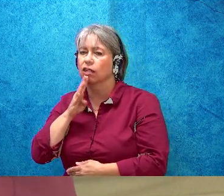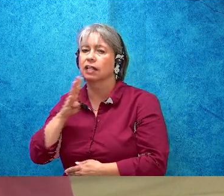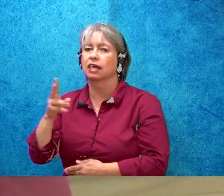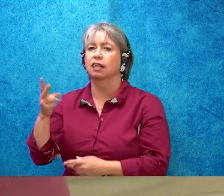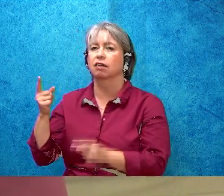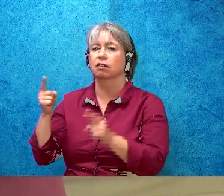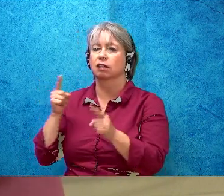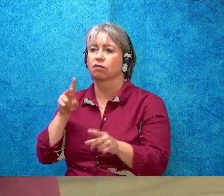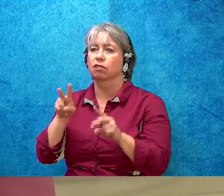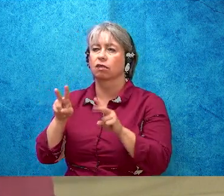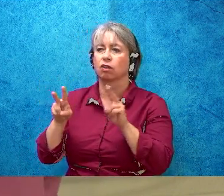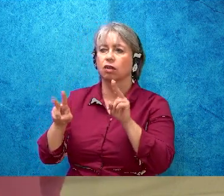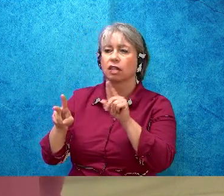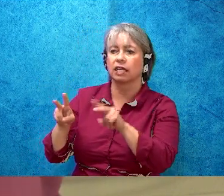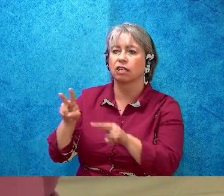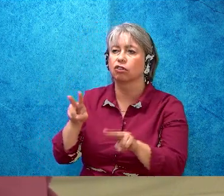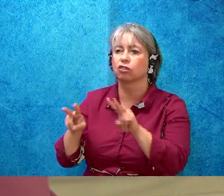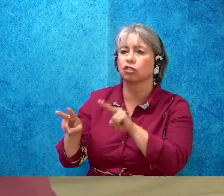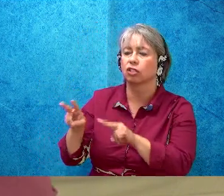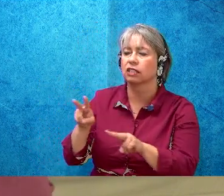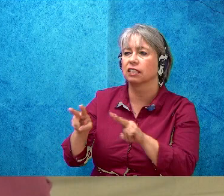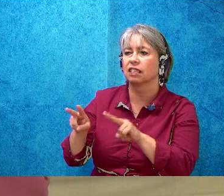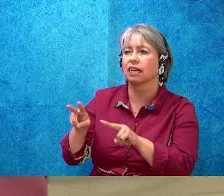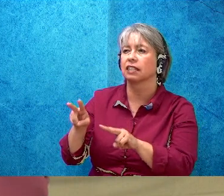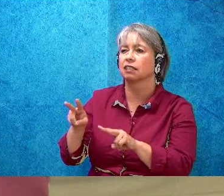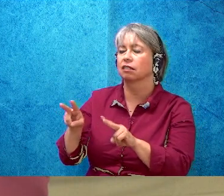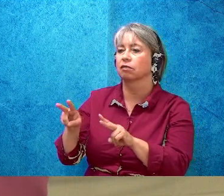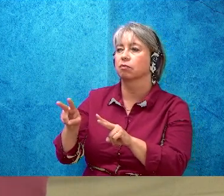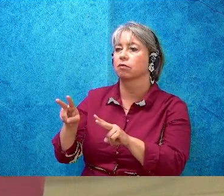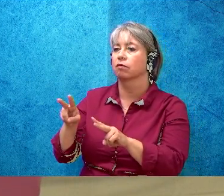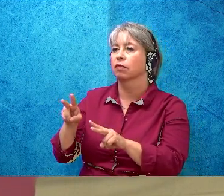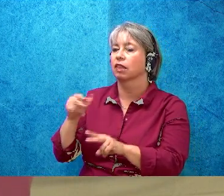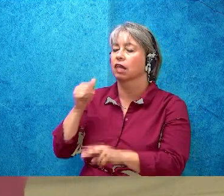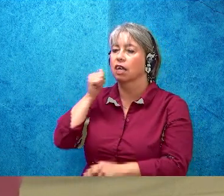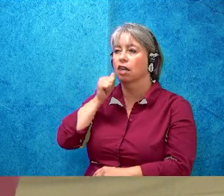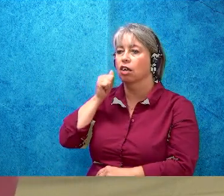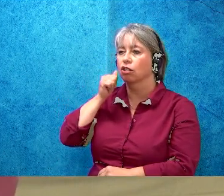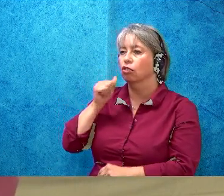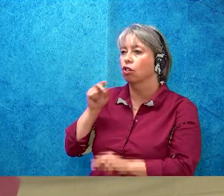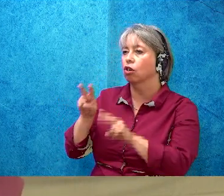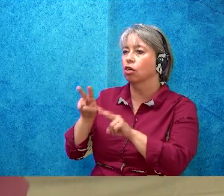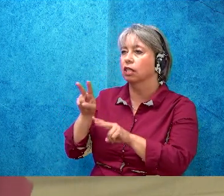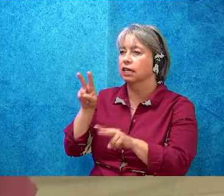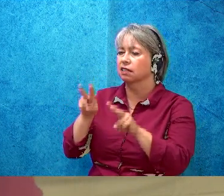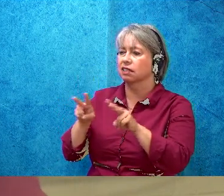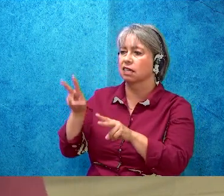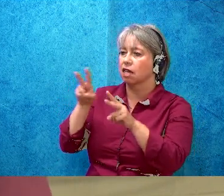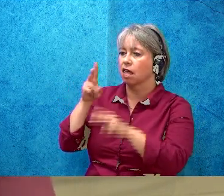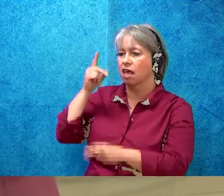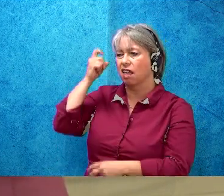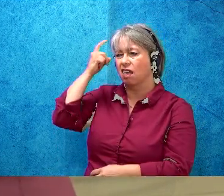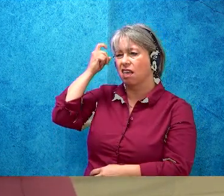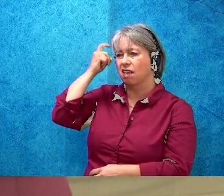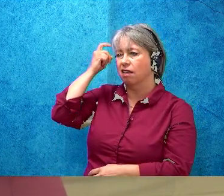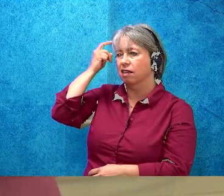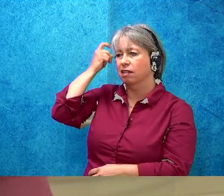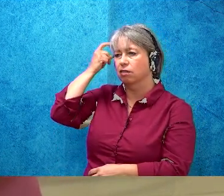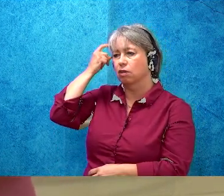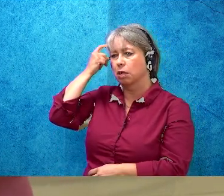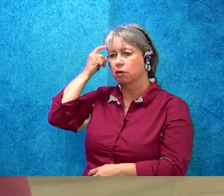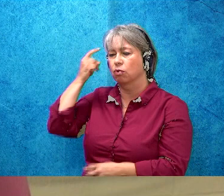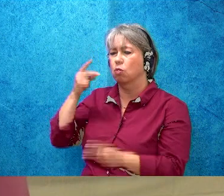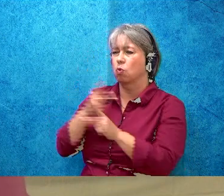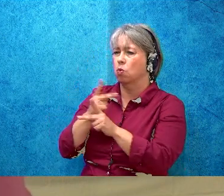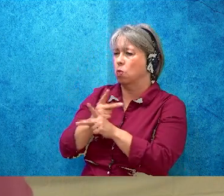looks like he's kind of feeling her, okay? She's paying attention to him, and she's trying to figure out, what is this dude's deal? What